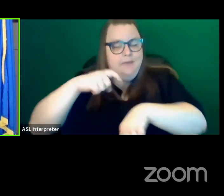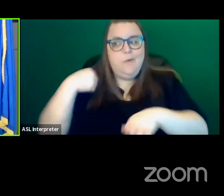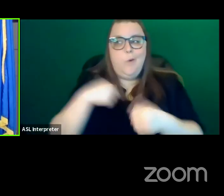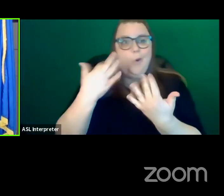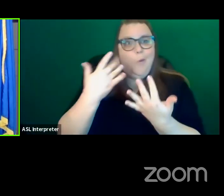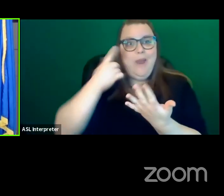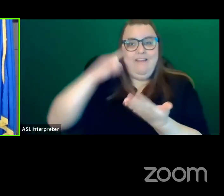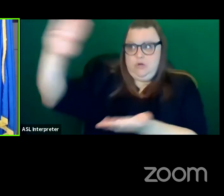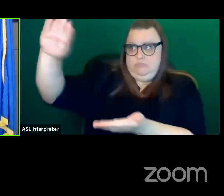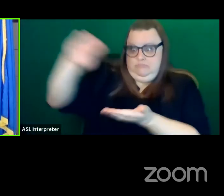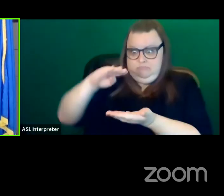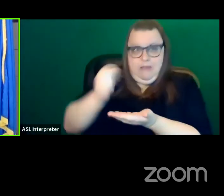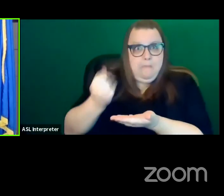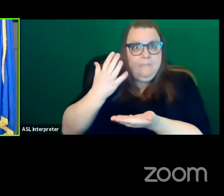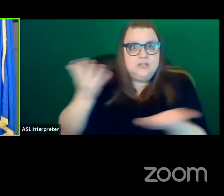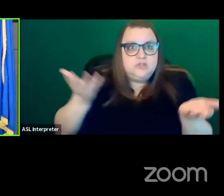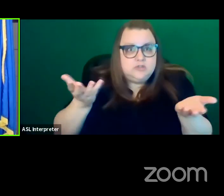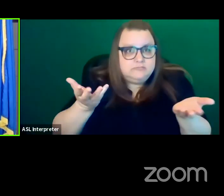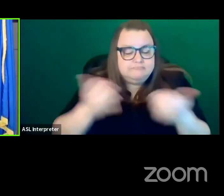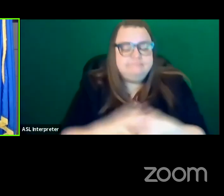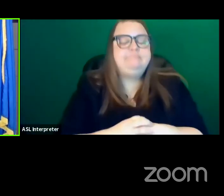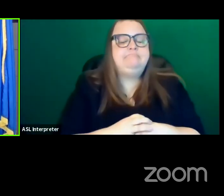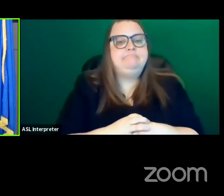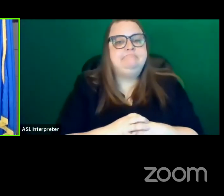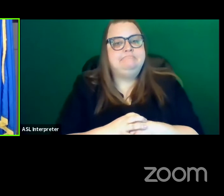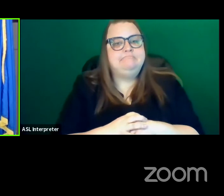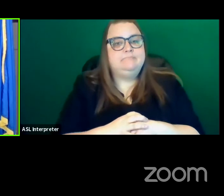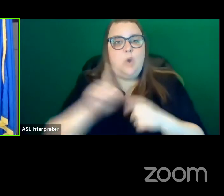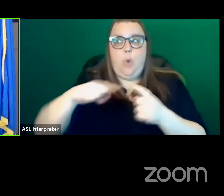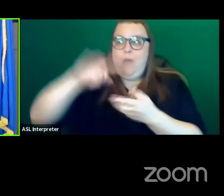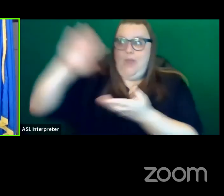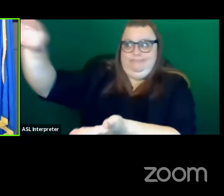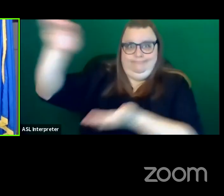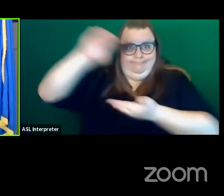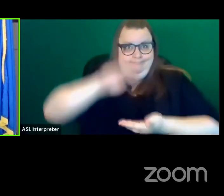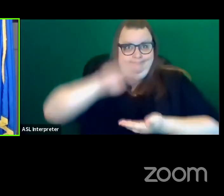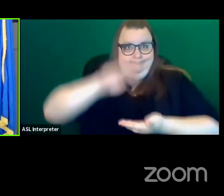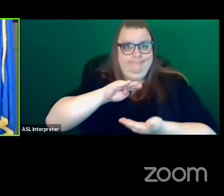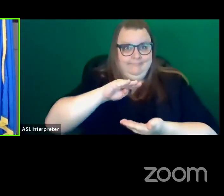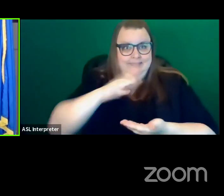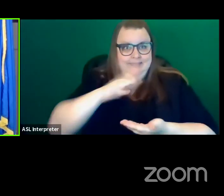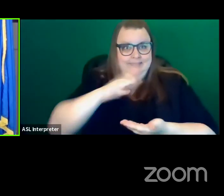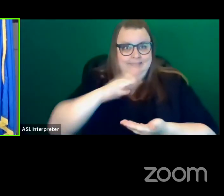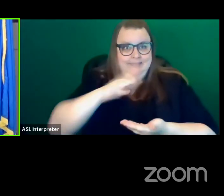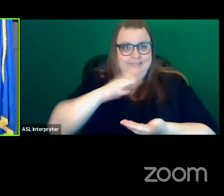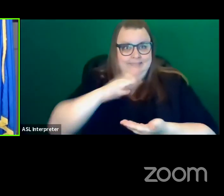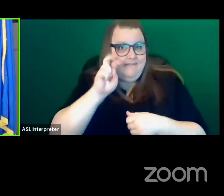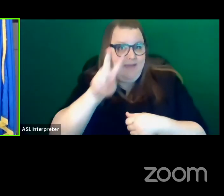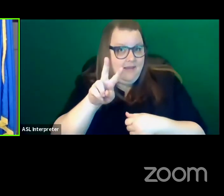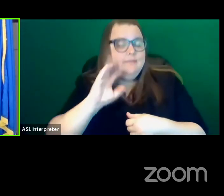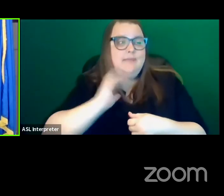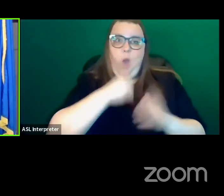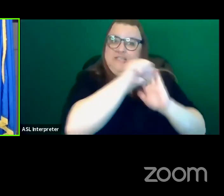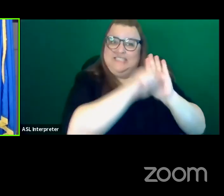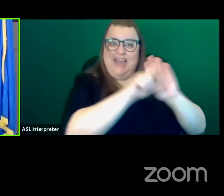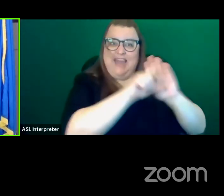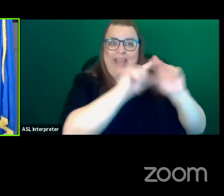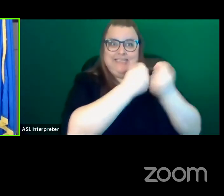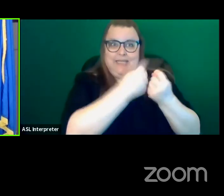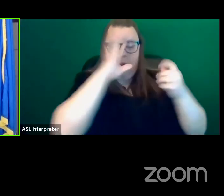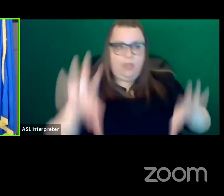vaccines will be. Once an allocation is sent to Nevada, our state team is ready to take on